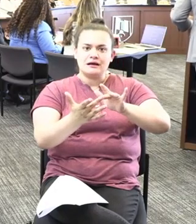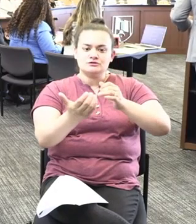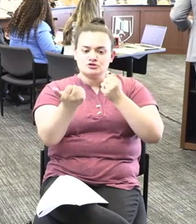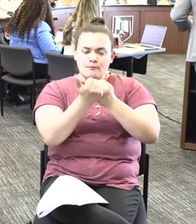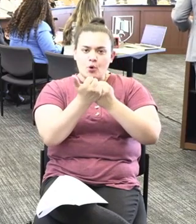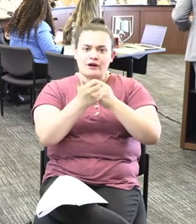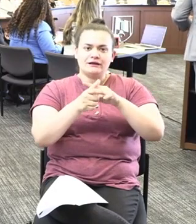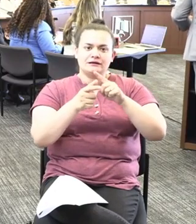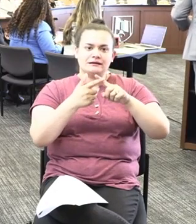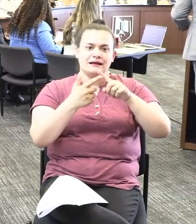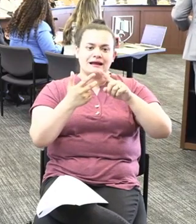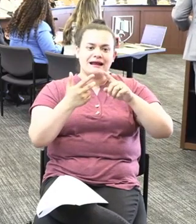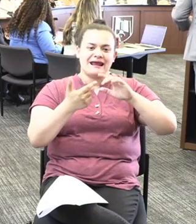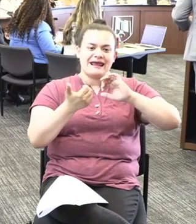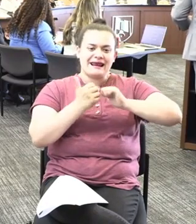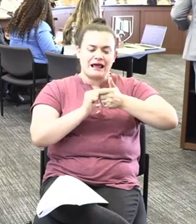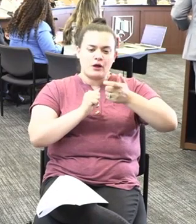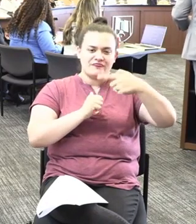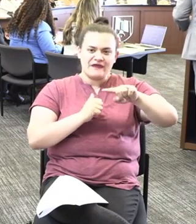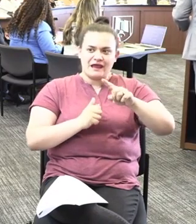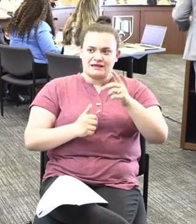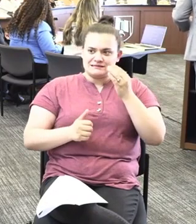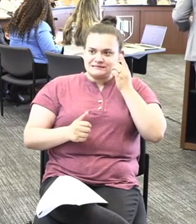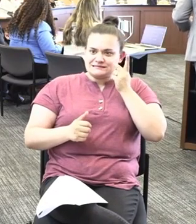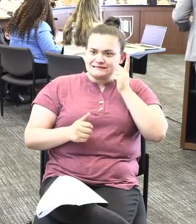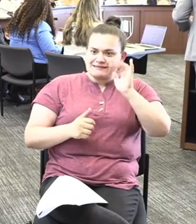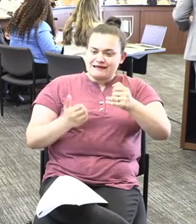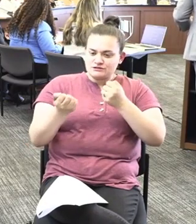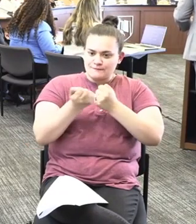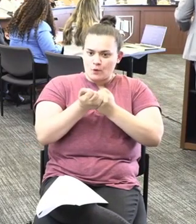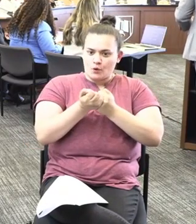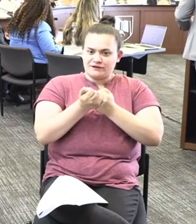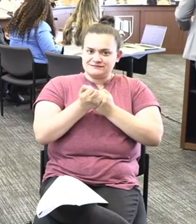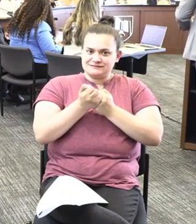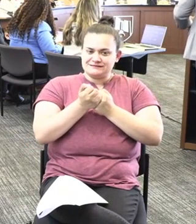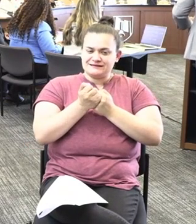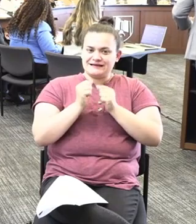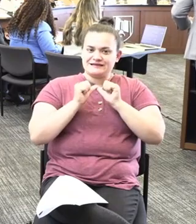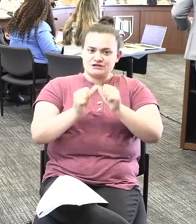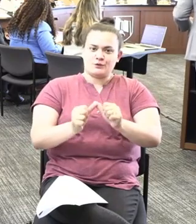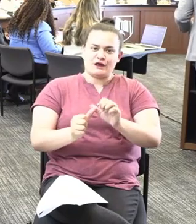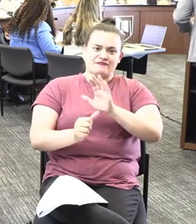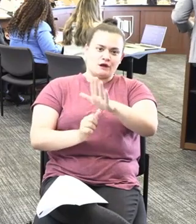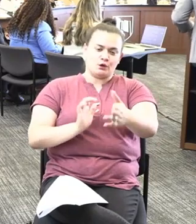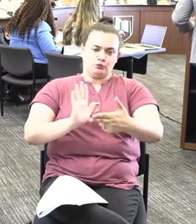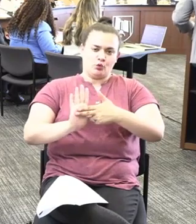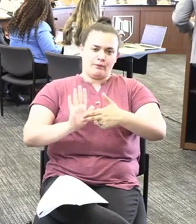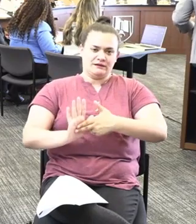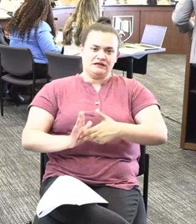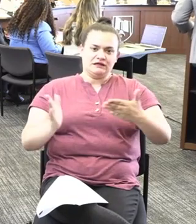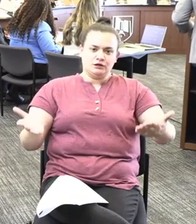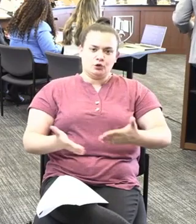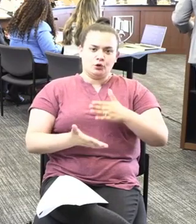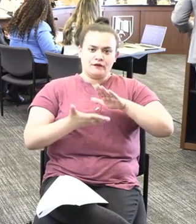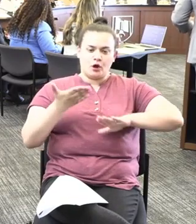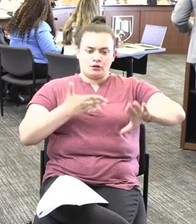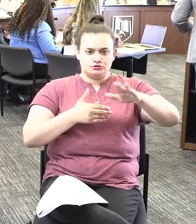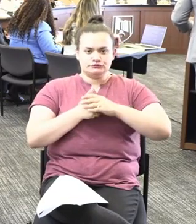supported, and how they see that support supporting their continued enrollment at the college.